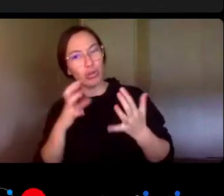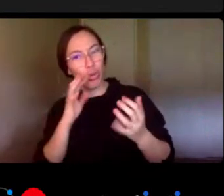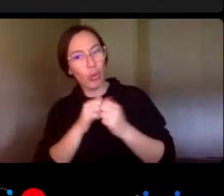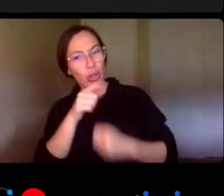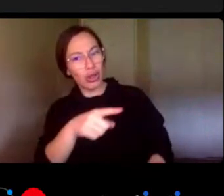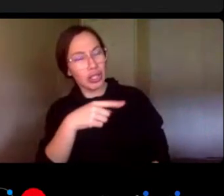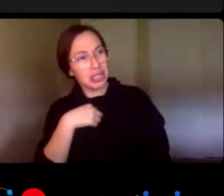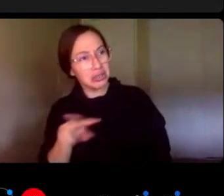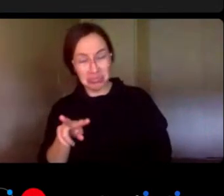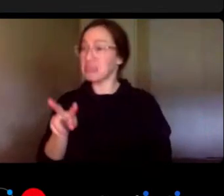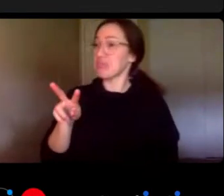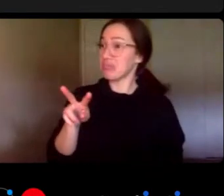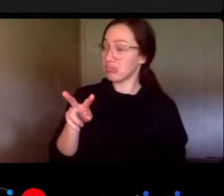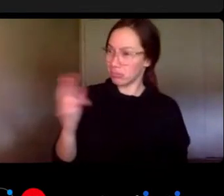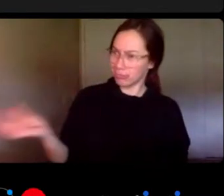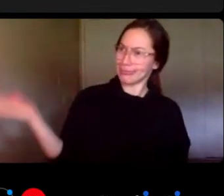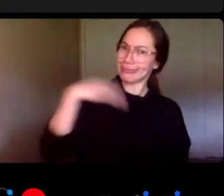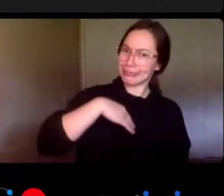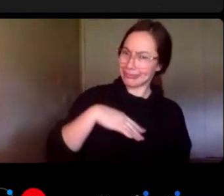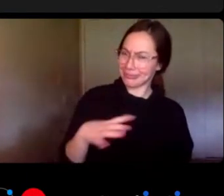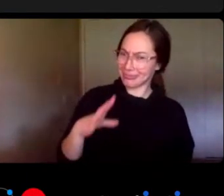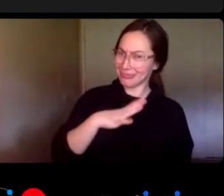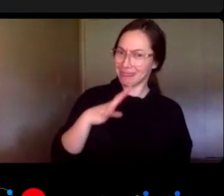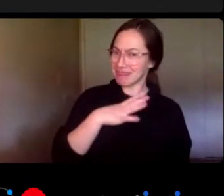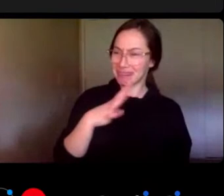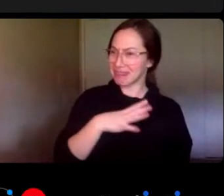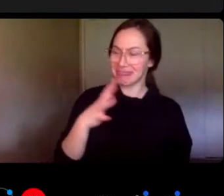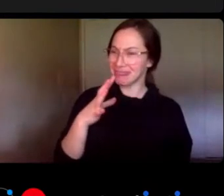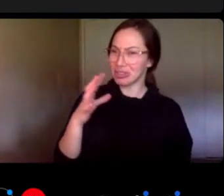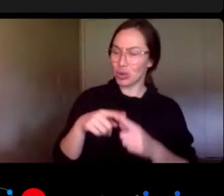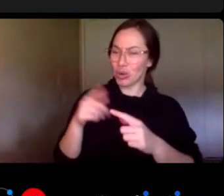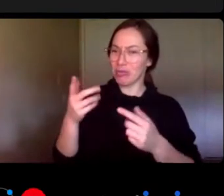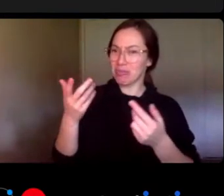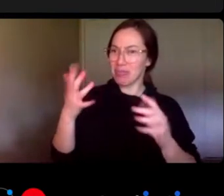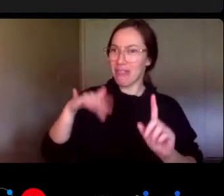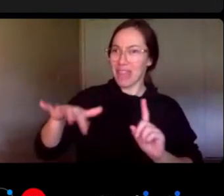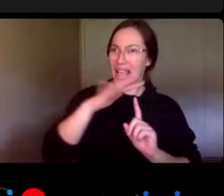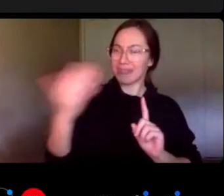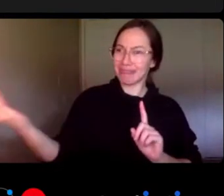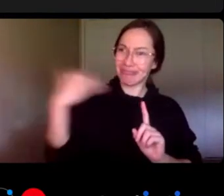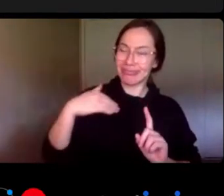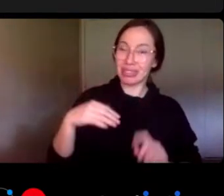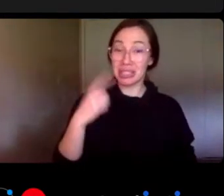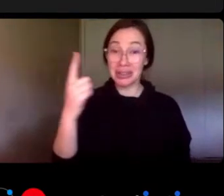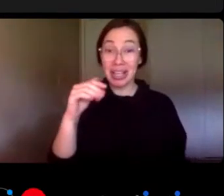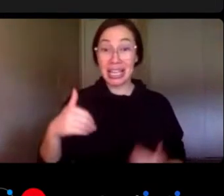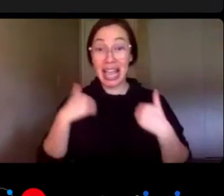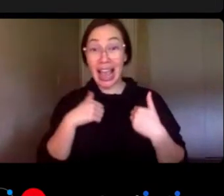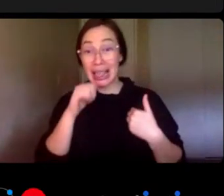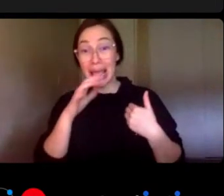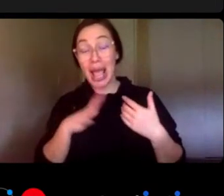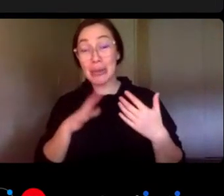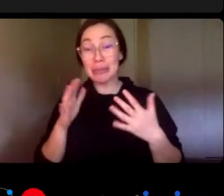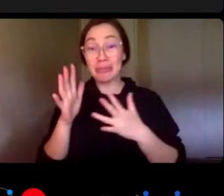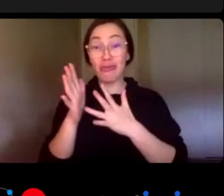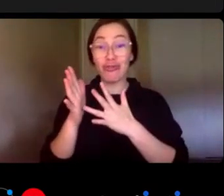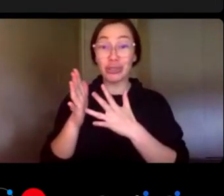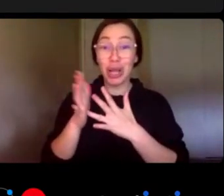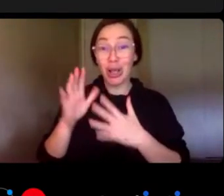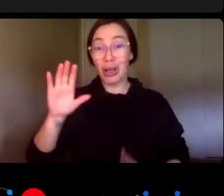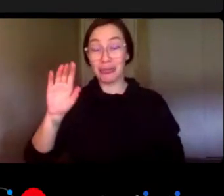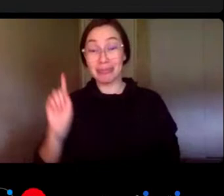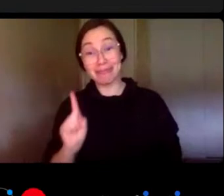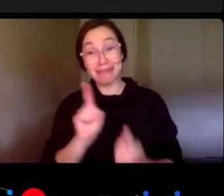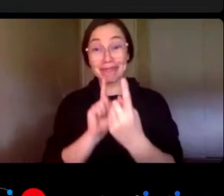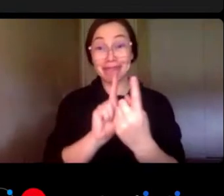you. I go, well, let him come and come on, you know, to the field. This young lady comes over, a freshman at Colton High School, and says,